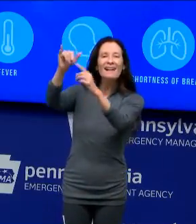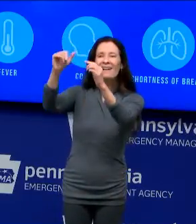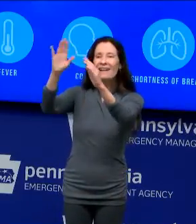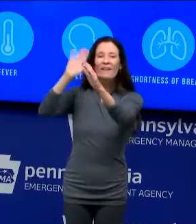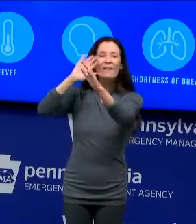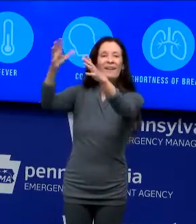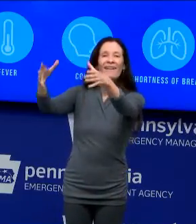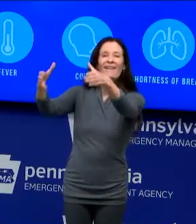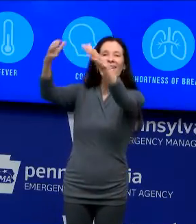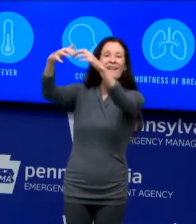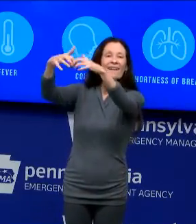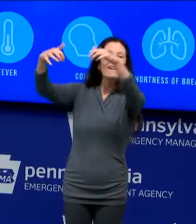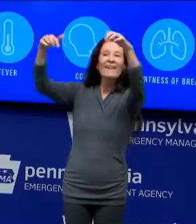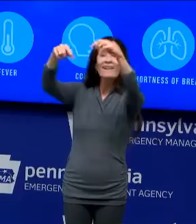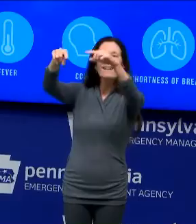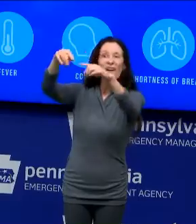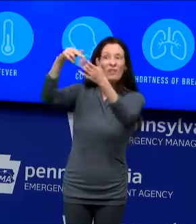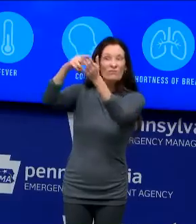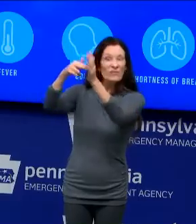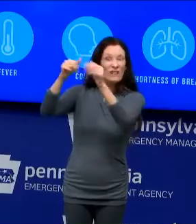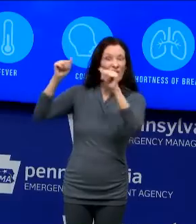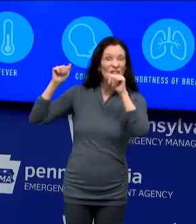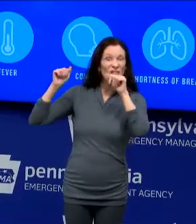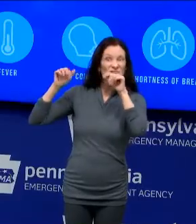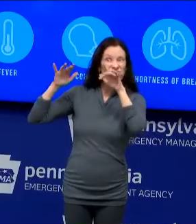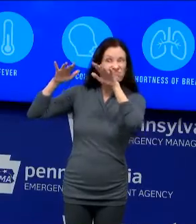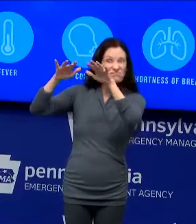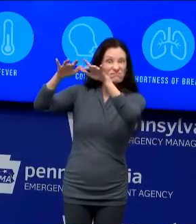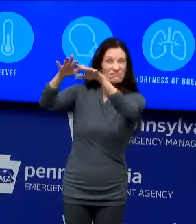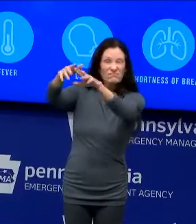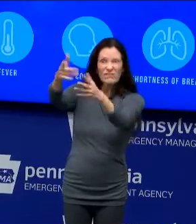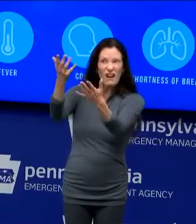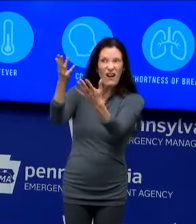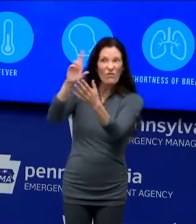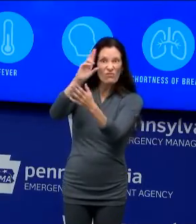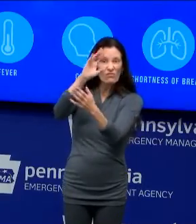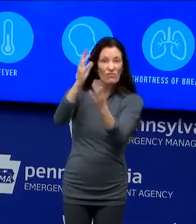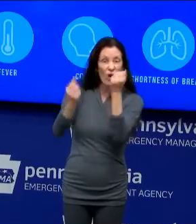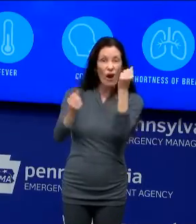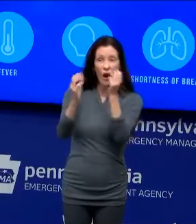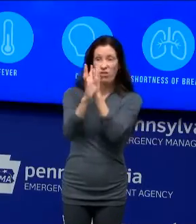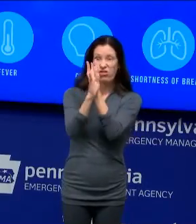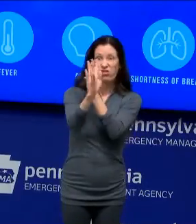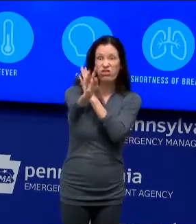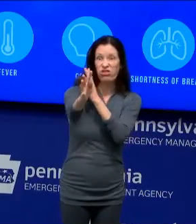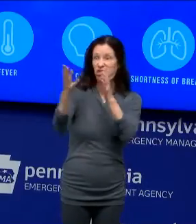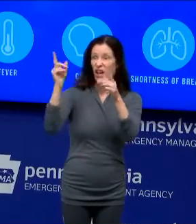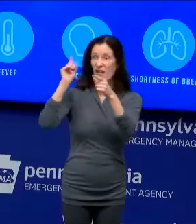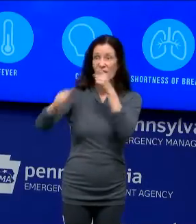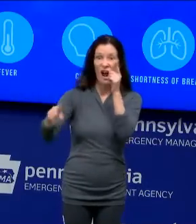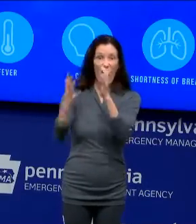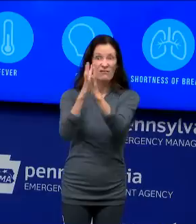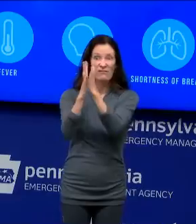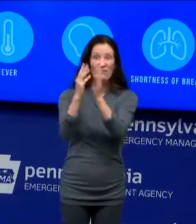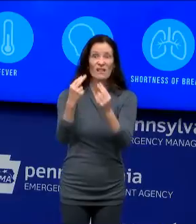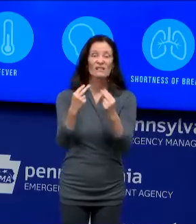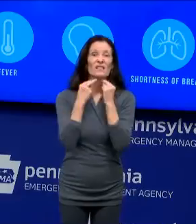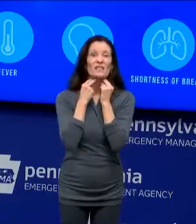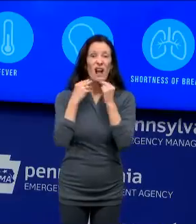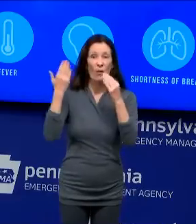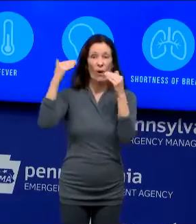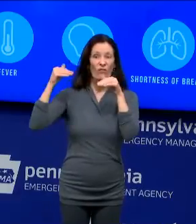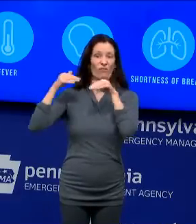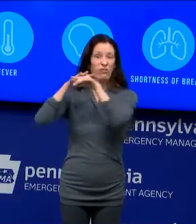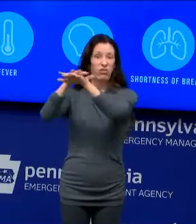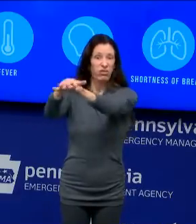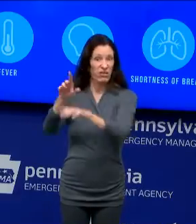officers that will and personnel that will direct the traffic to where the tests are being done, and then direct the traffic right back onto the